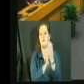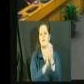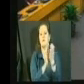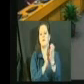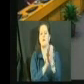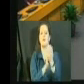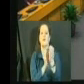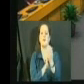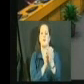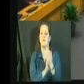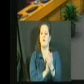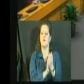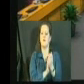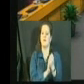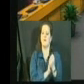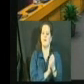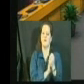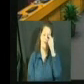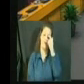Kirsten Cisco.